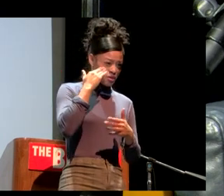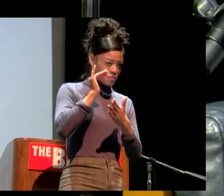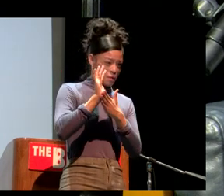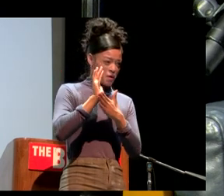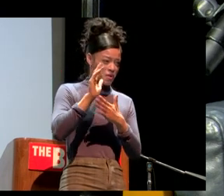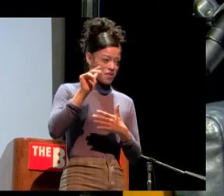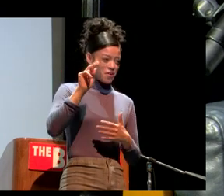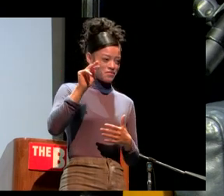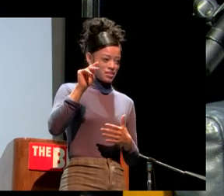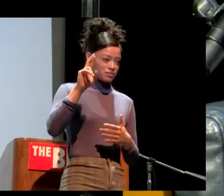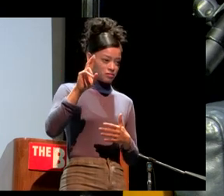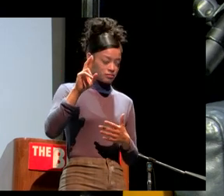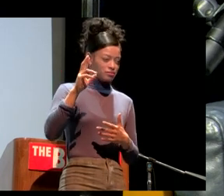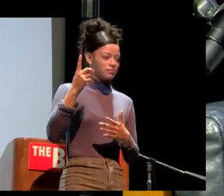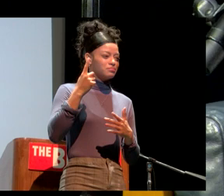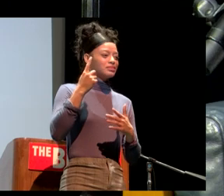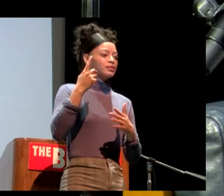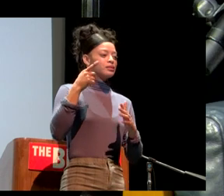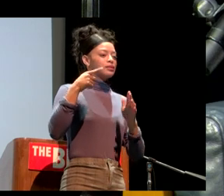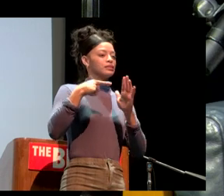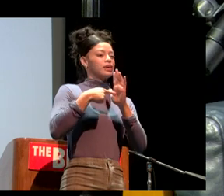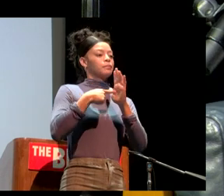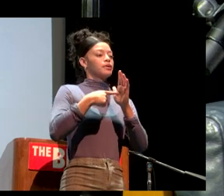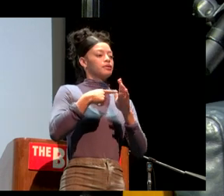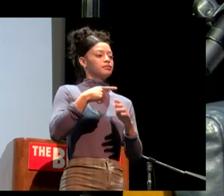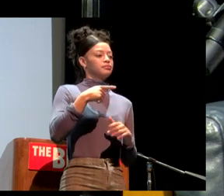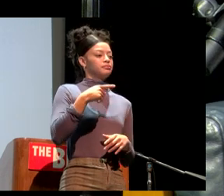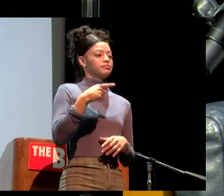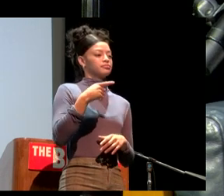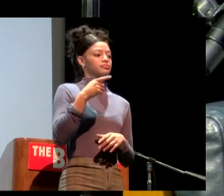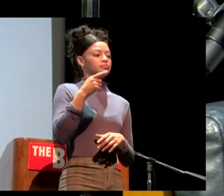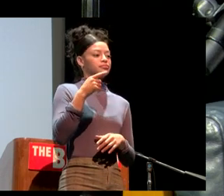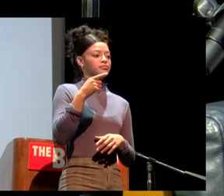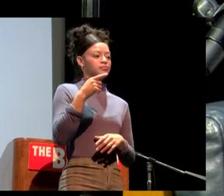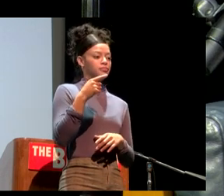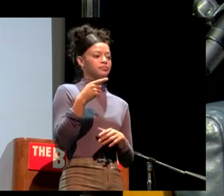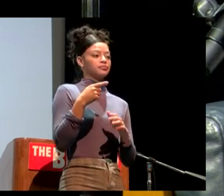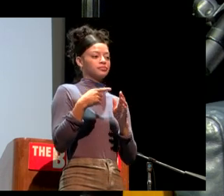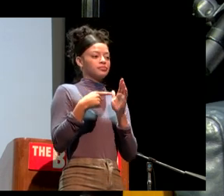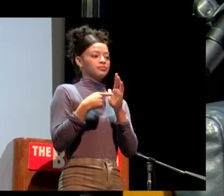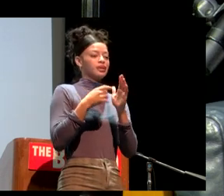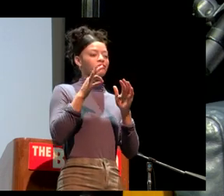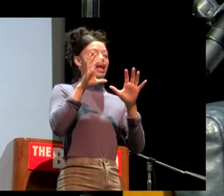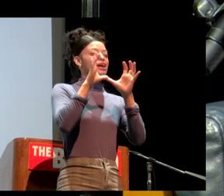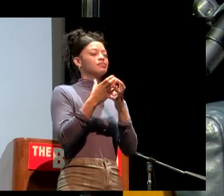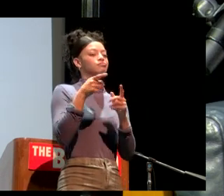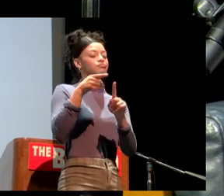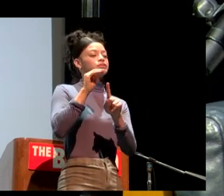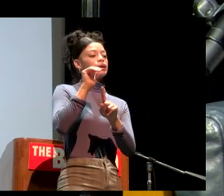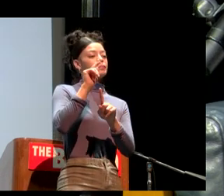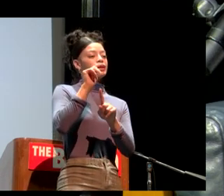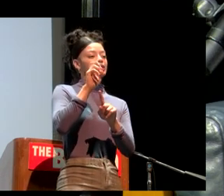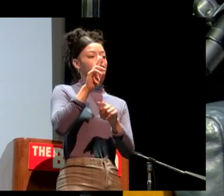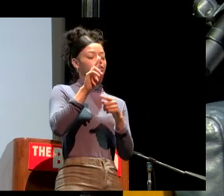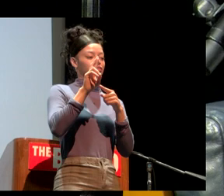you in a metaverse. And in Artifact's case,